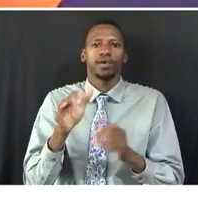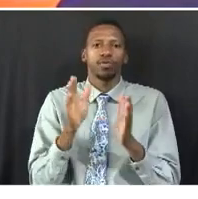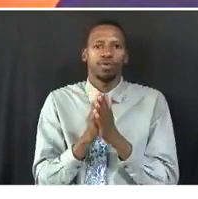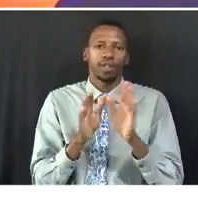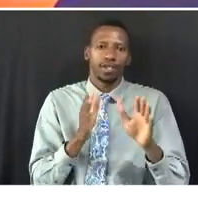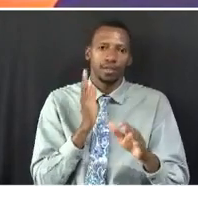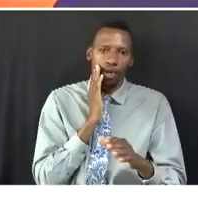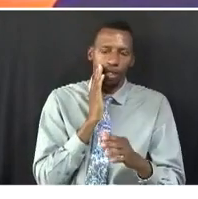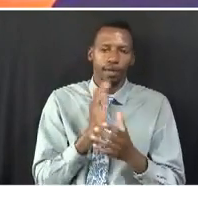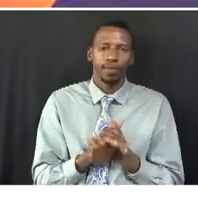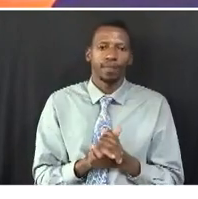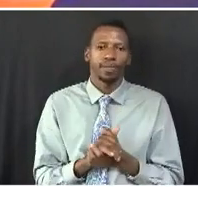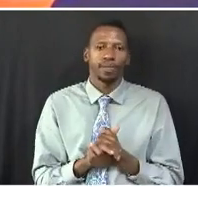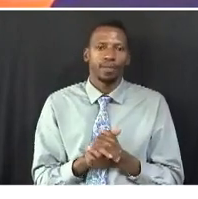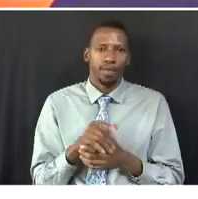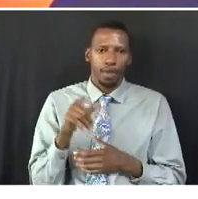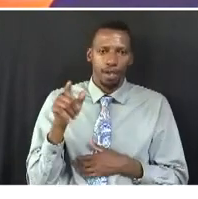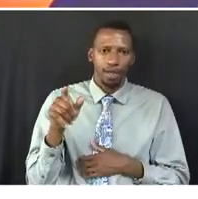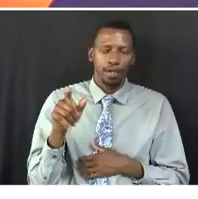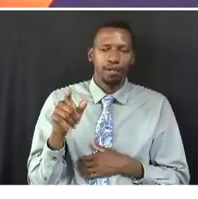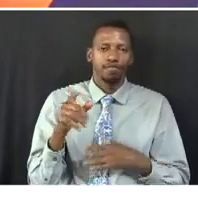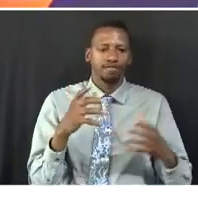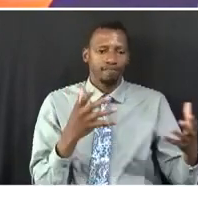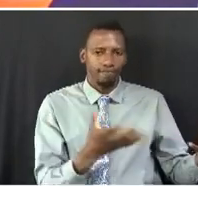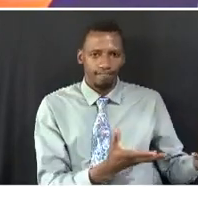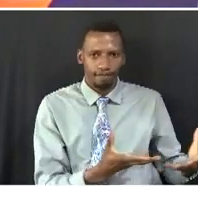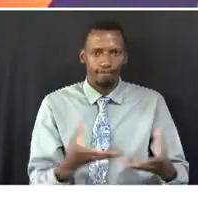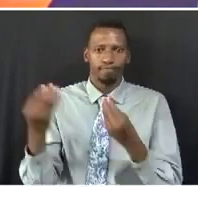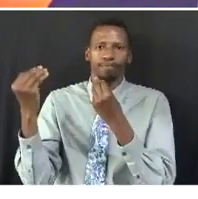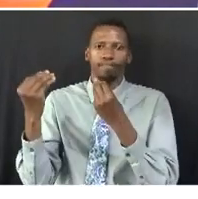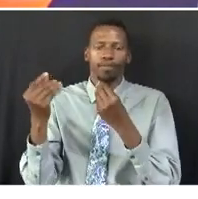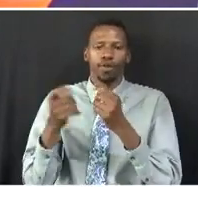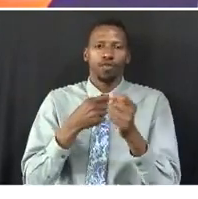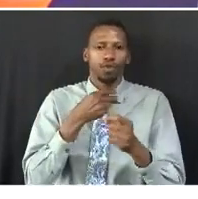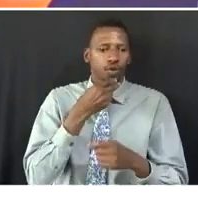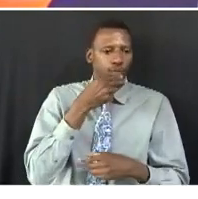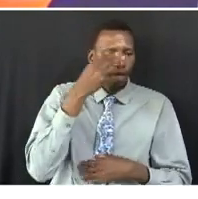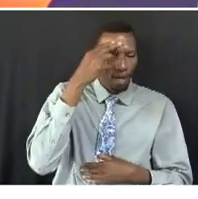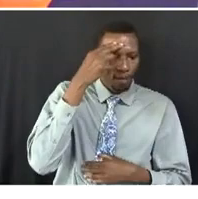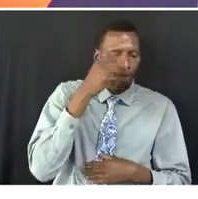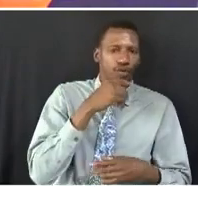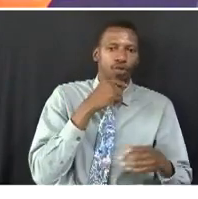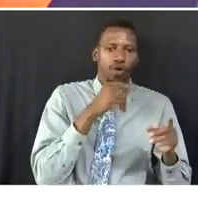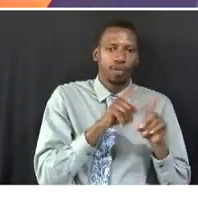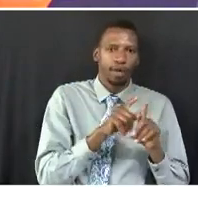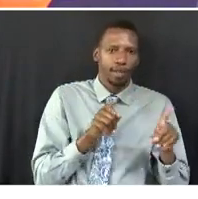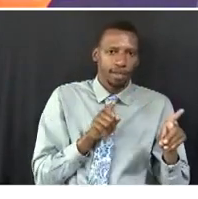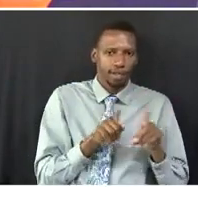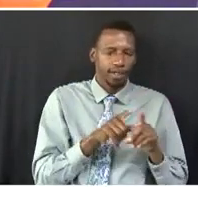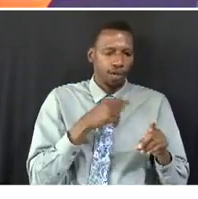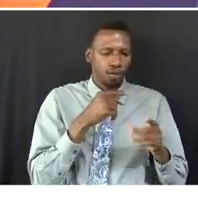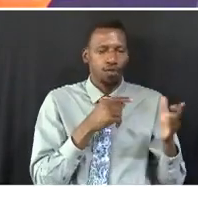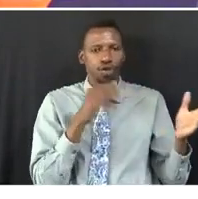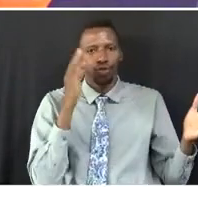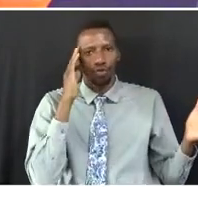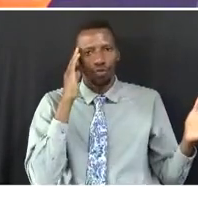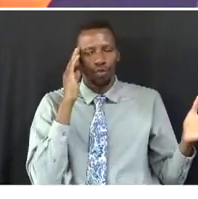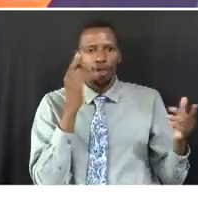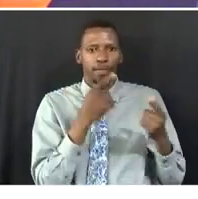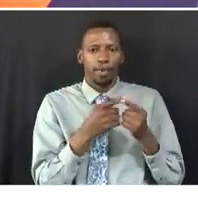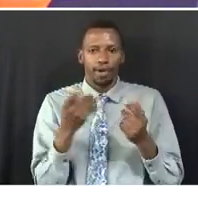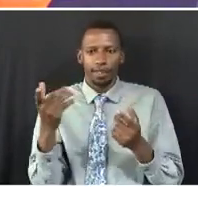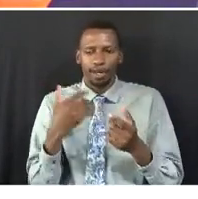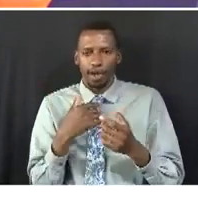mother, he was taken away from the Hebrew kindred that he knew. But he had laid